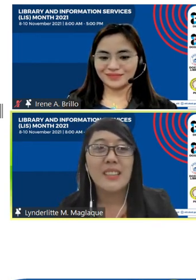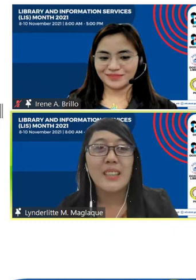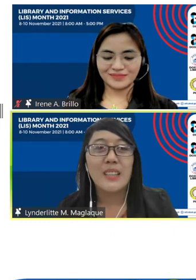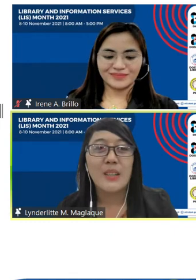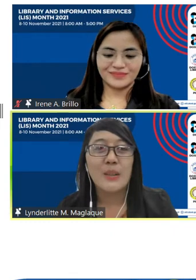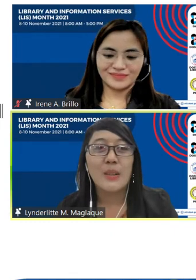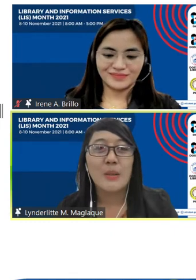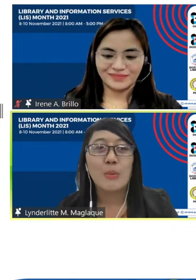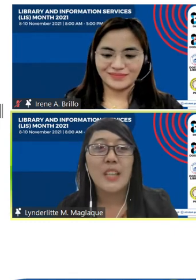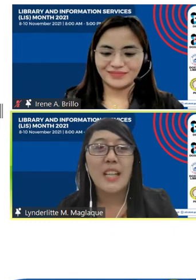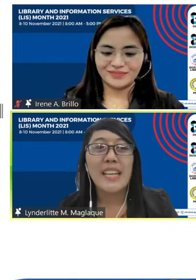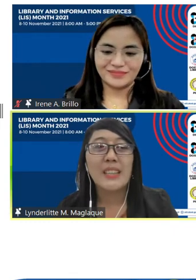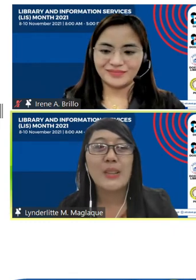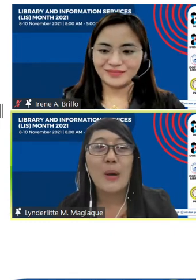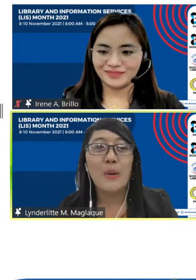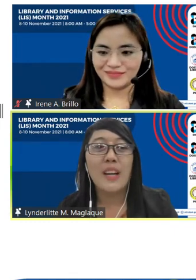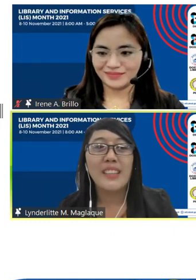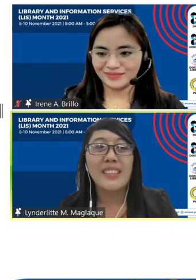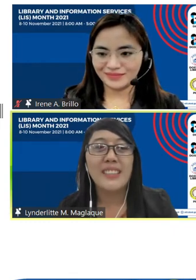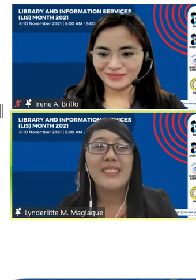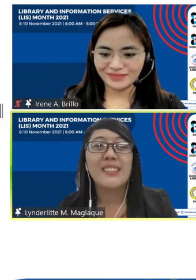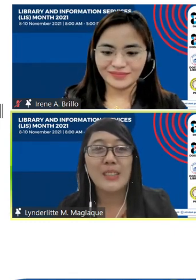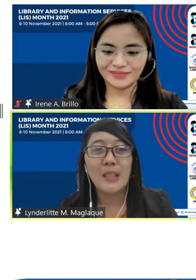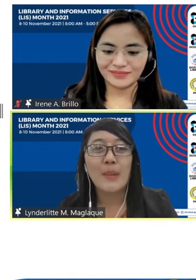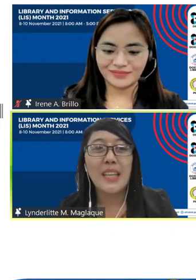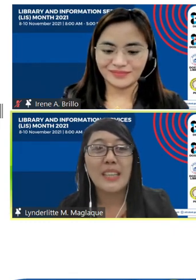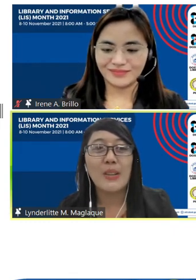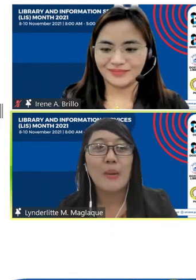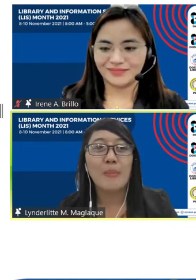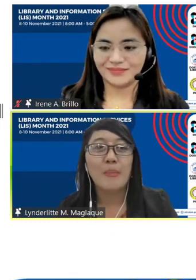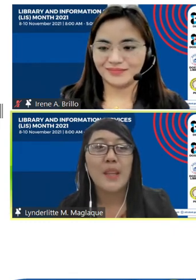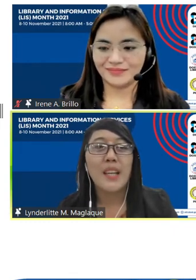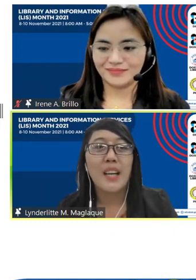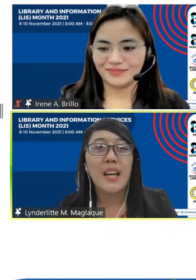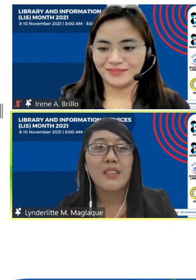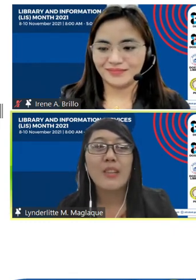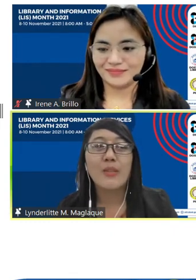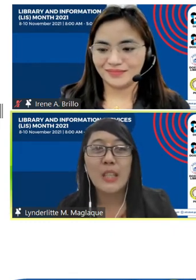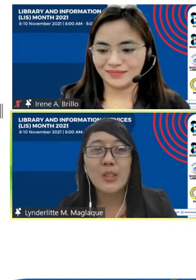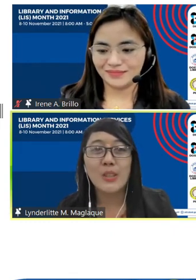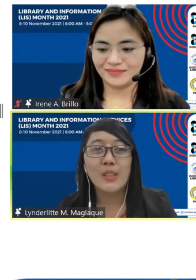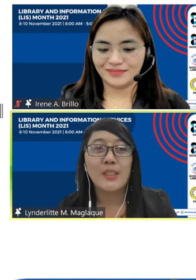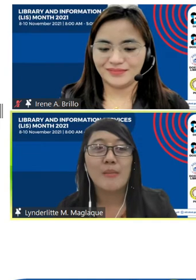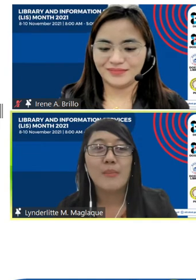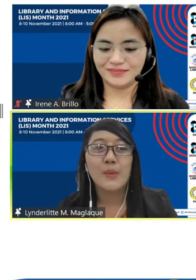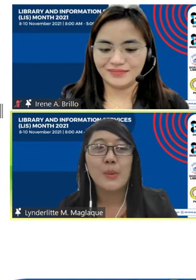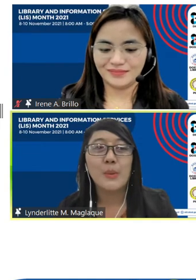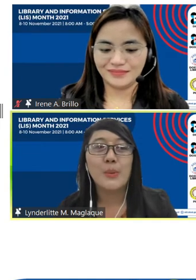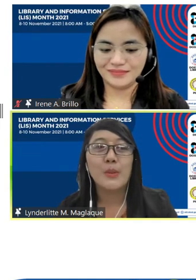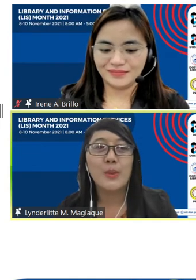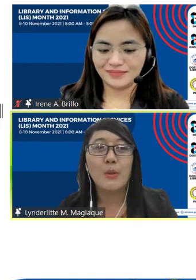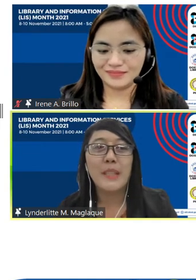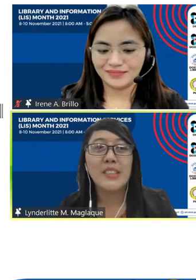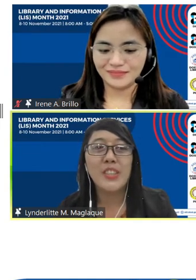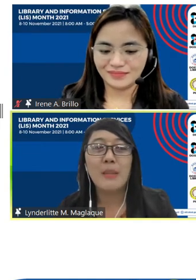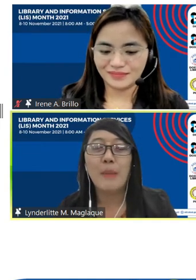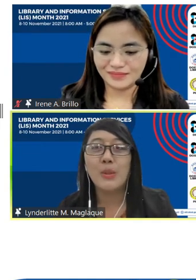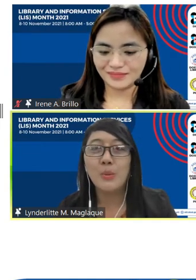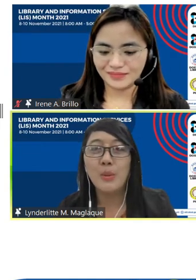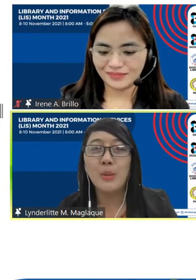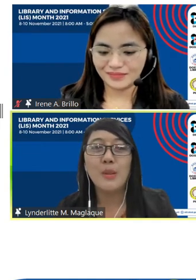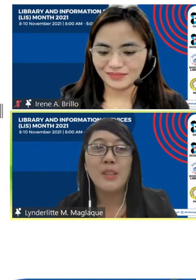Next, we would like to award the certificate of recognition to Joby